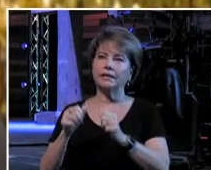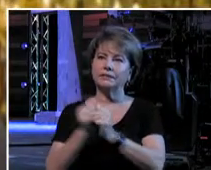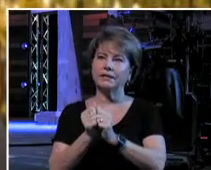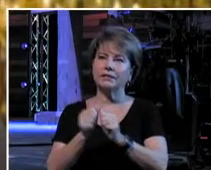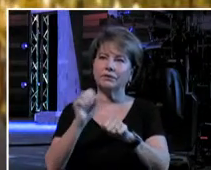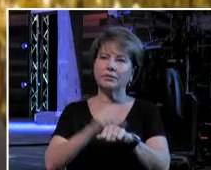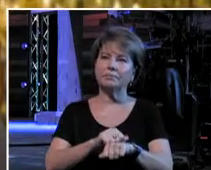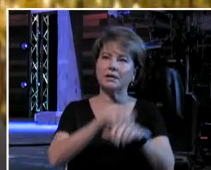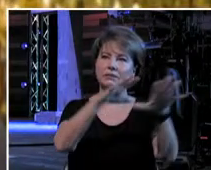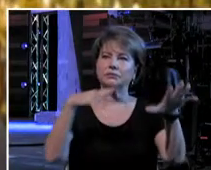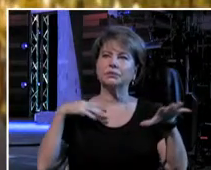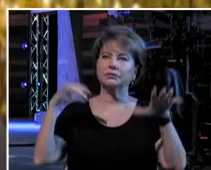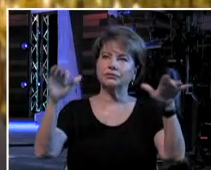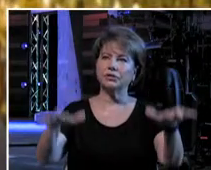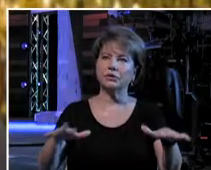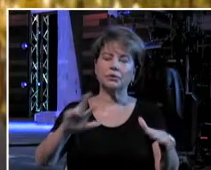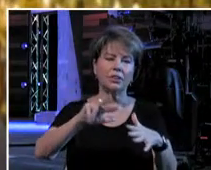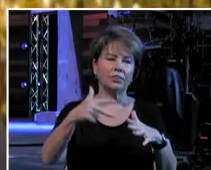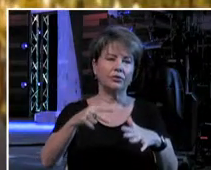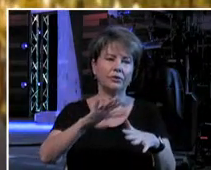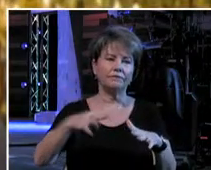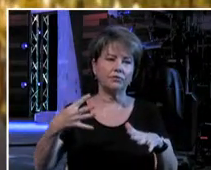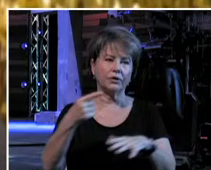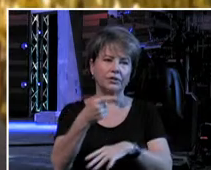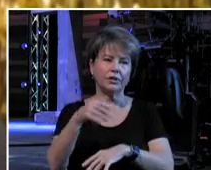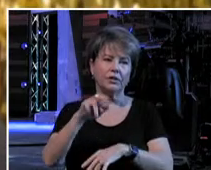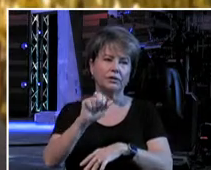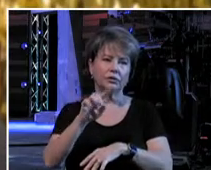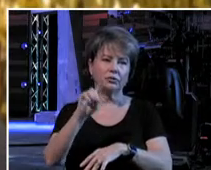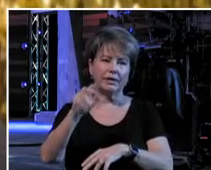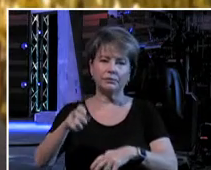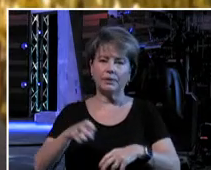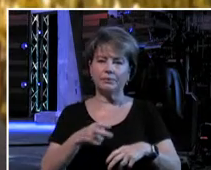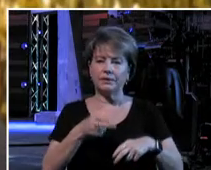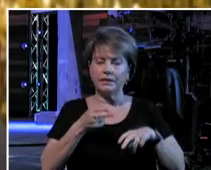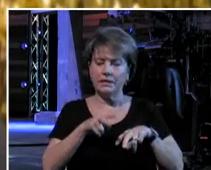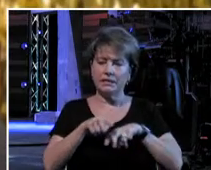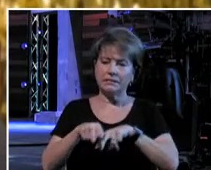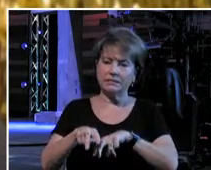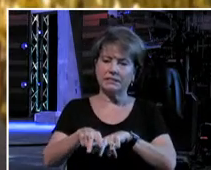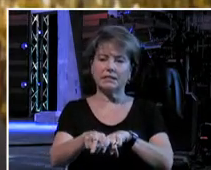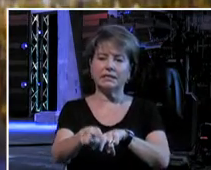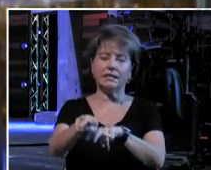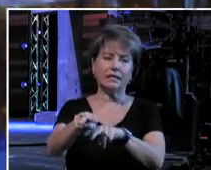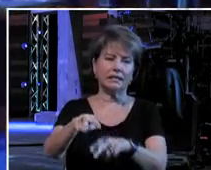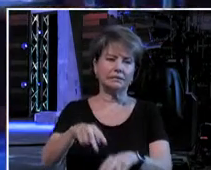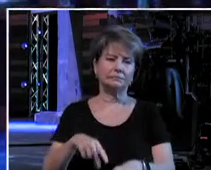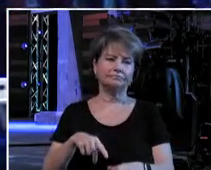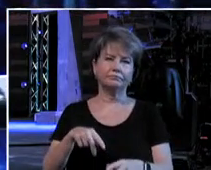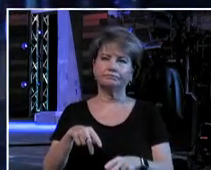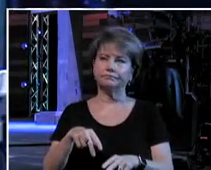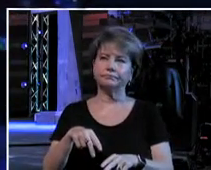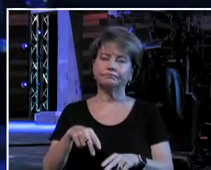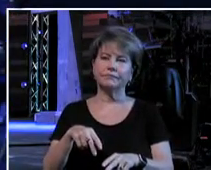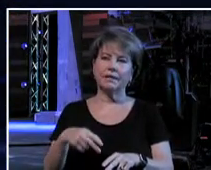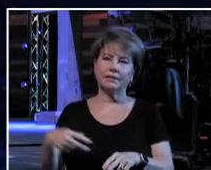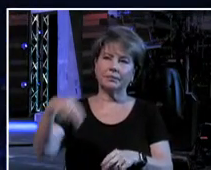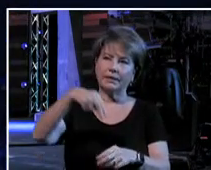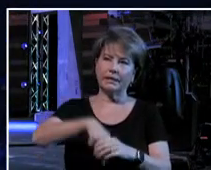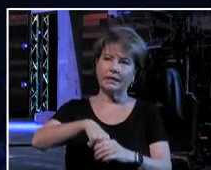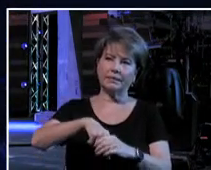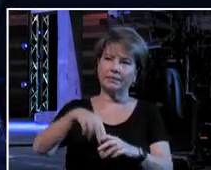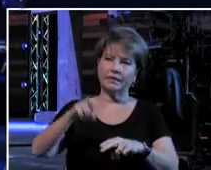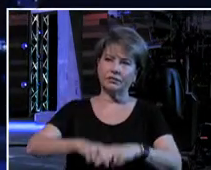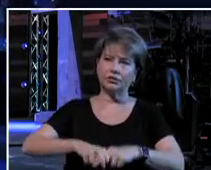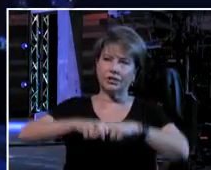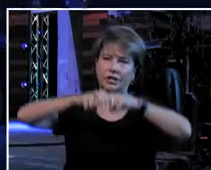fourth grade. We would ski down the hills, and that was great, great activity. And then we'd hop on the chairlift and